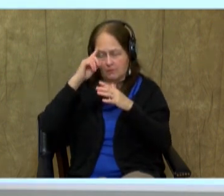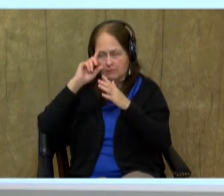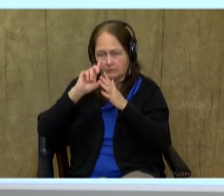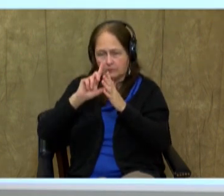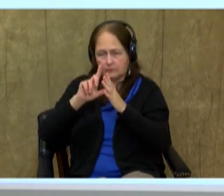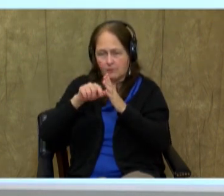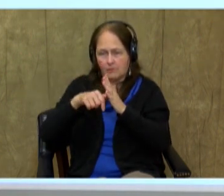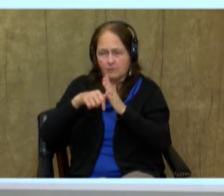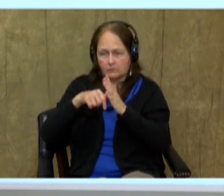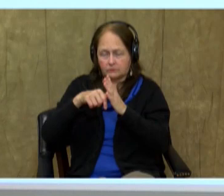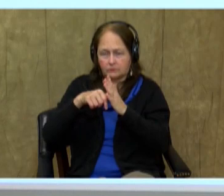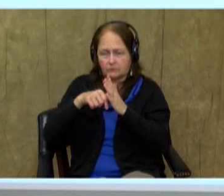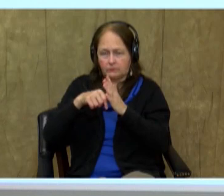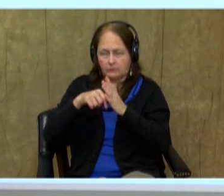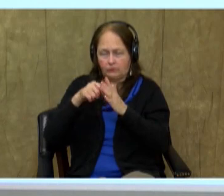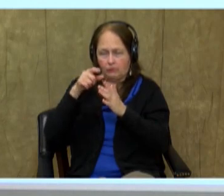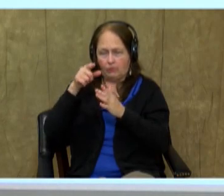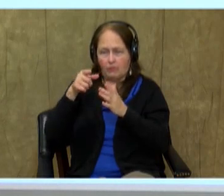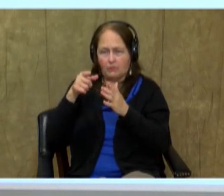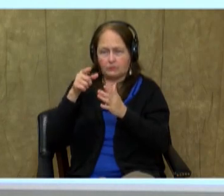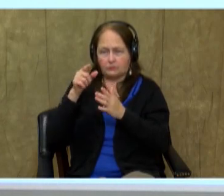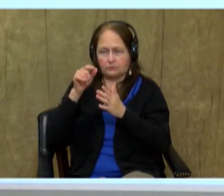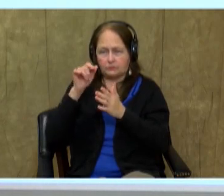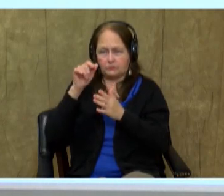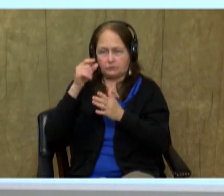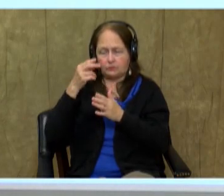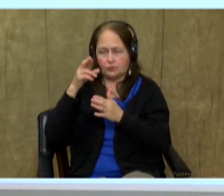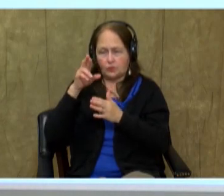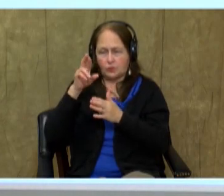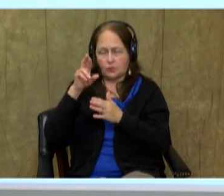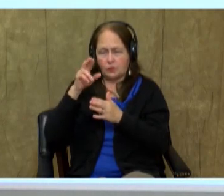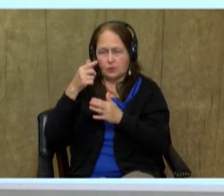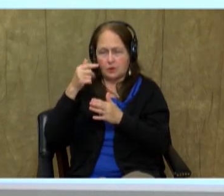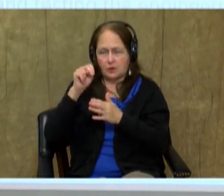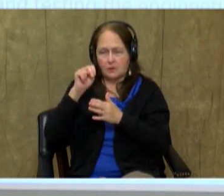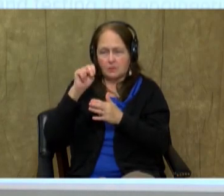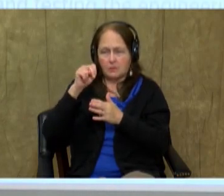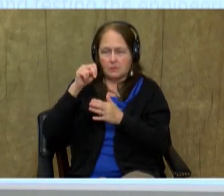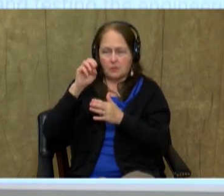time. And then Wally Schirra, Gordon Cooper, and Deke Slayton.